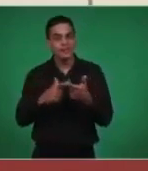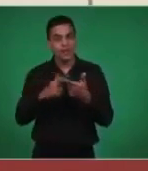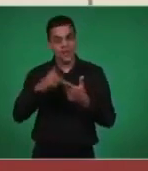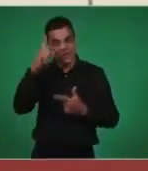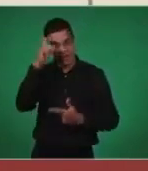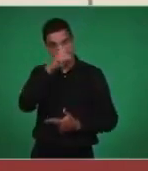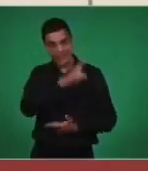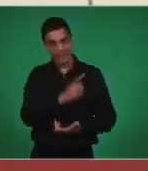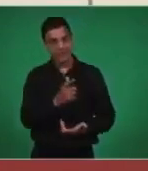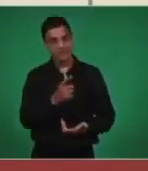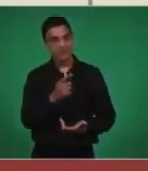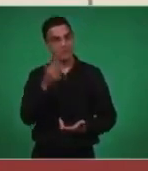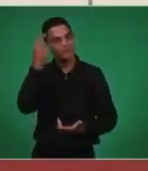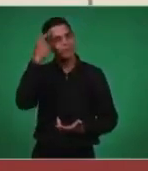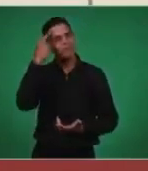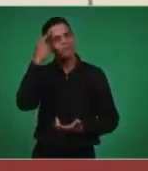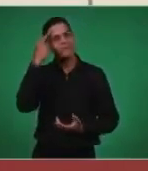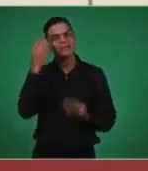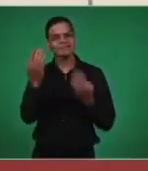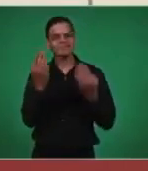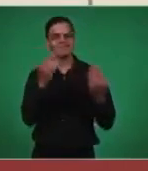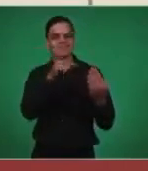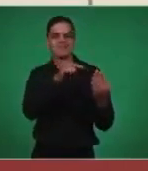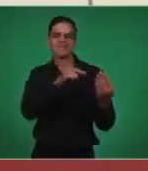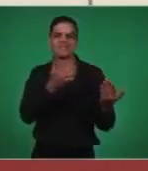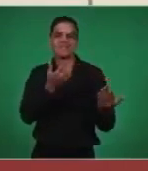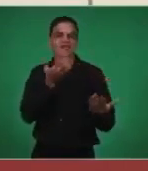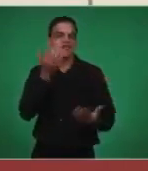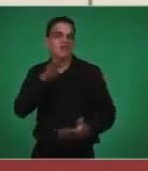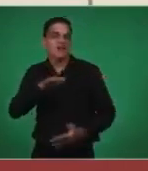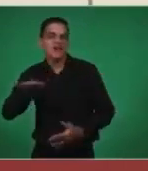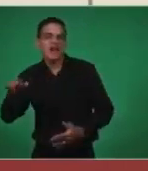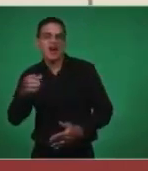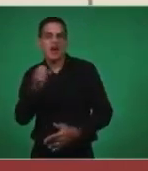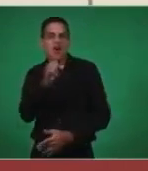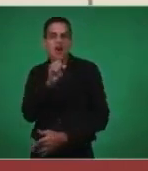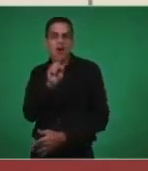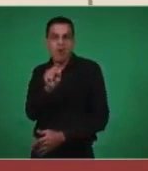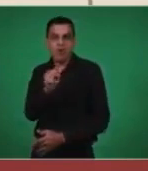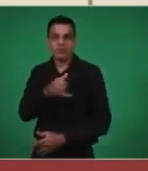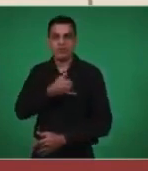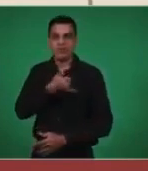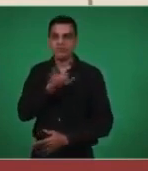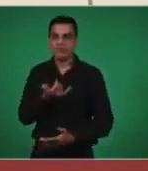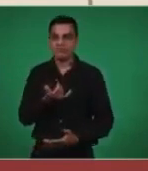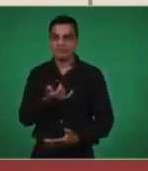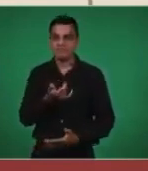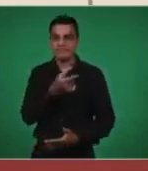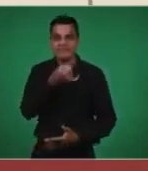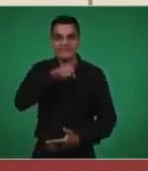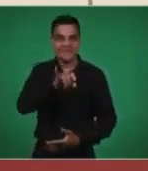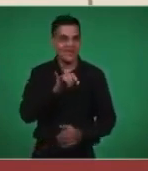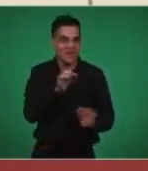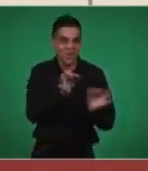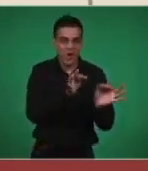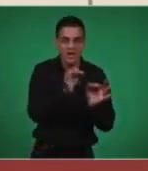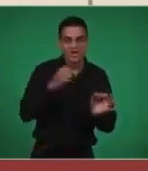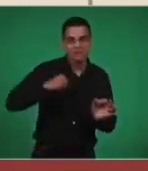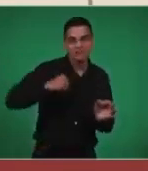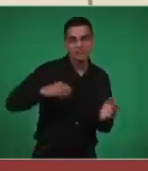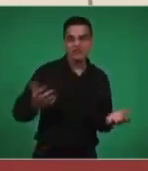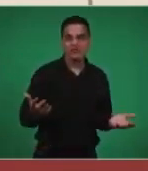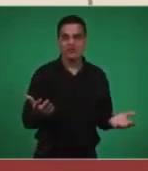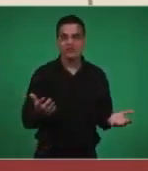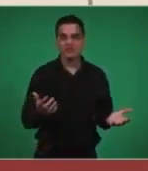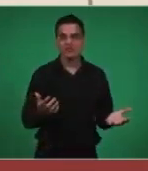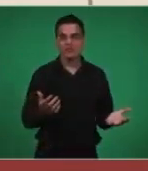child, 8-year-old child, that many times the child, when the child does not organize their backpack, the